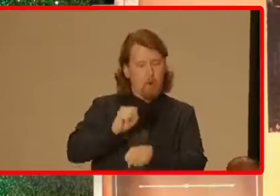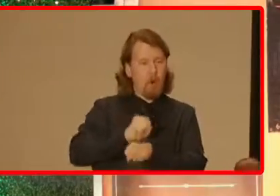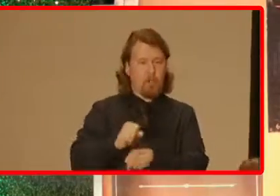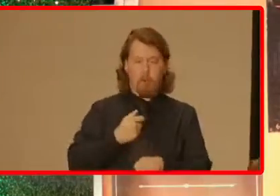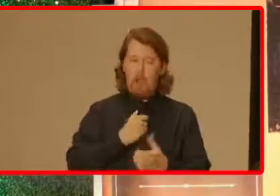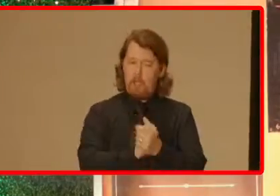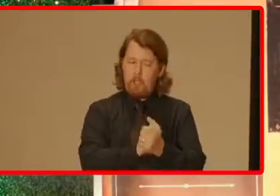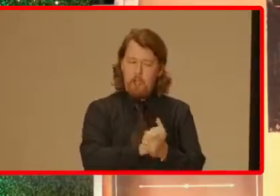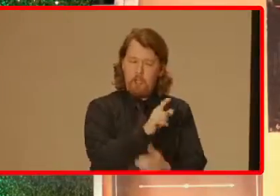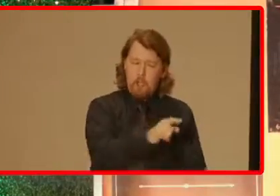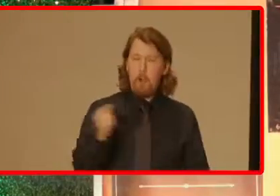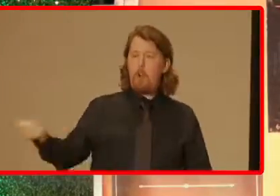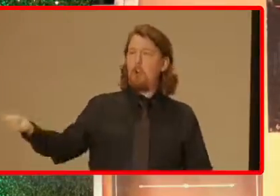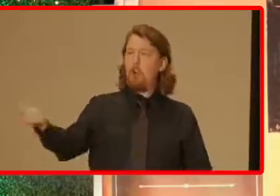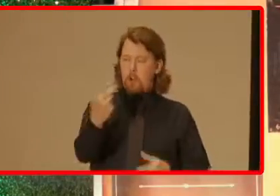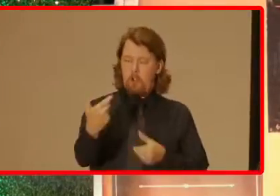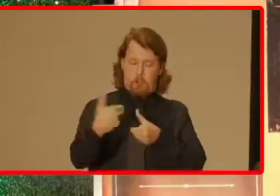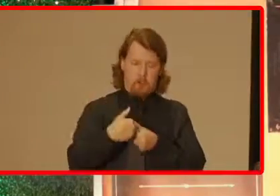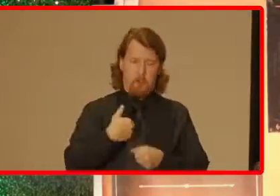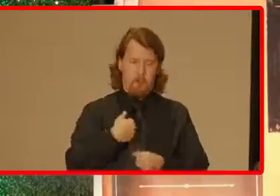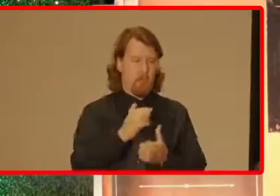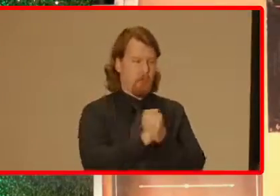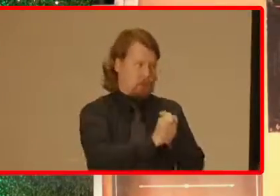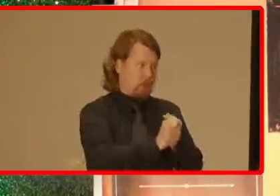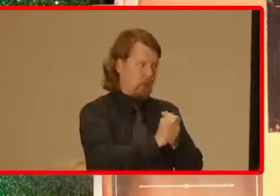me in congratulating Jesse?